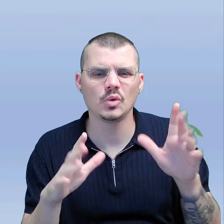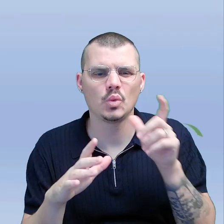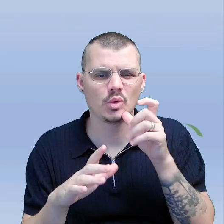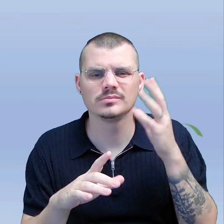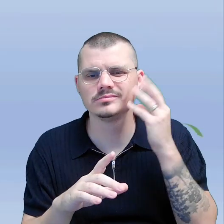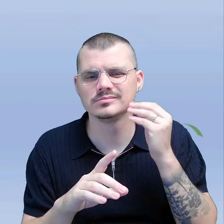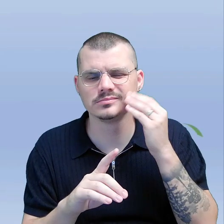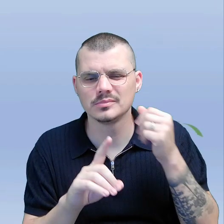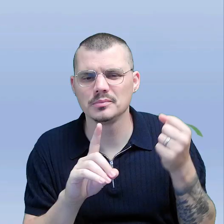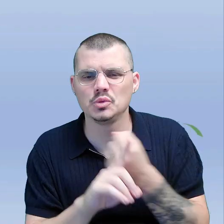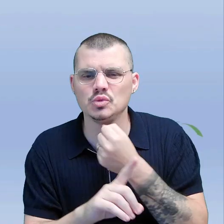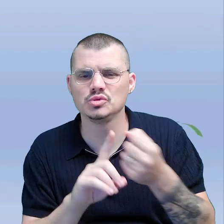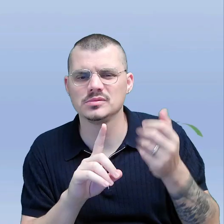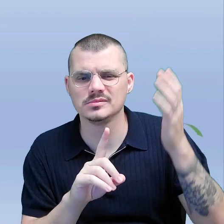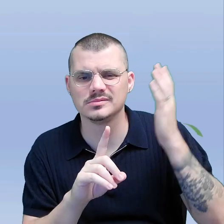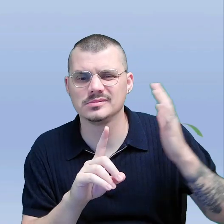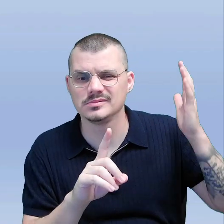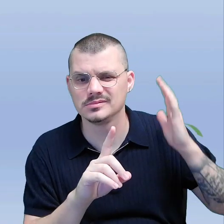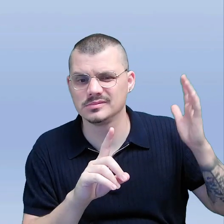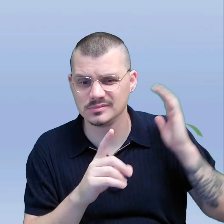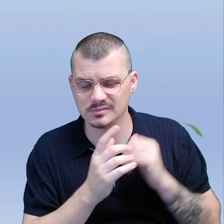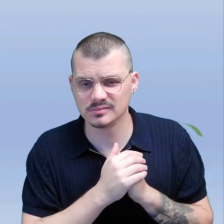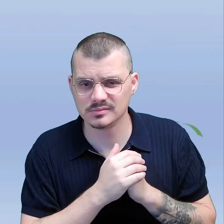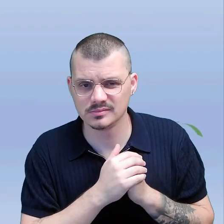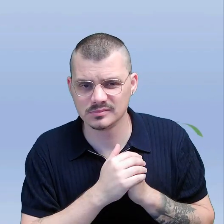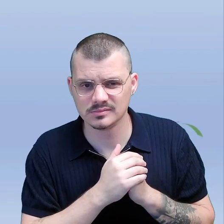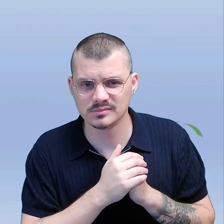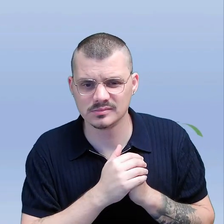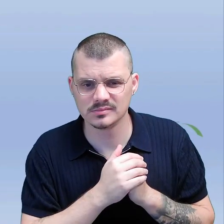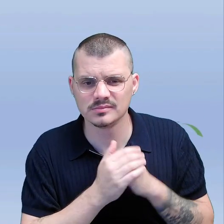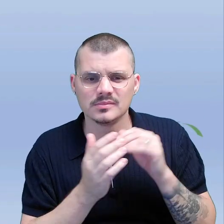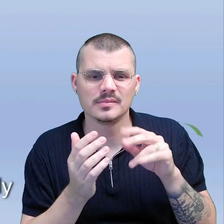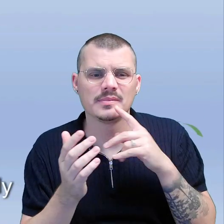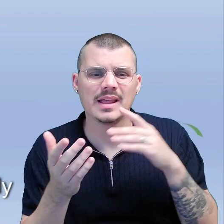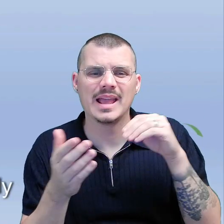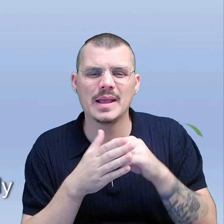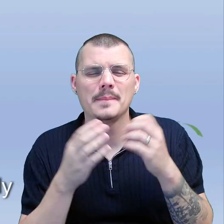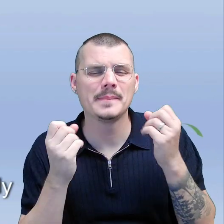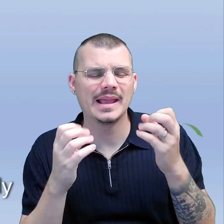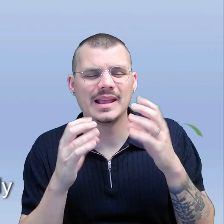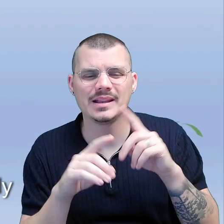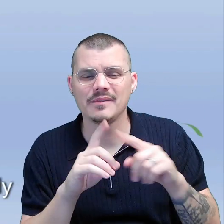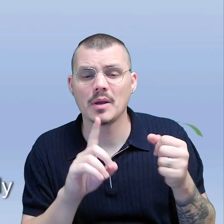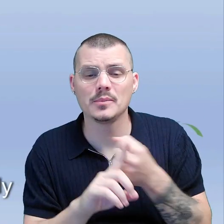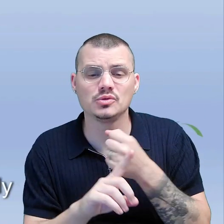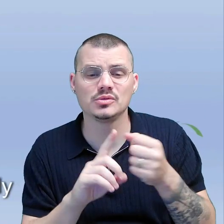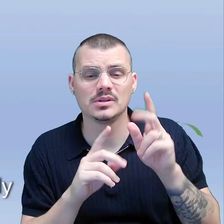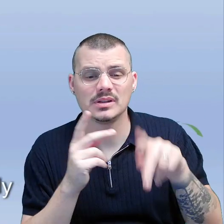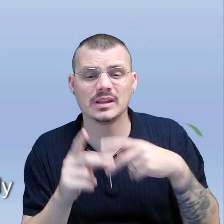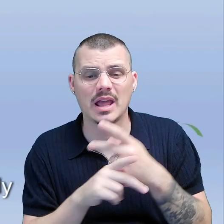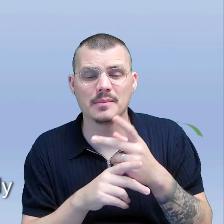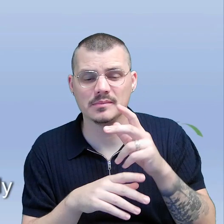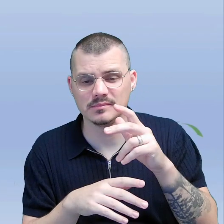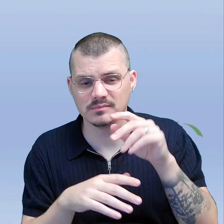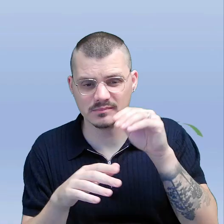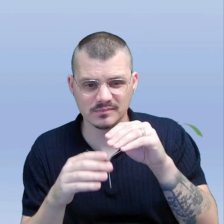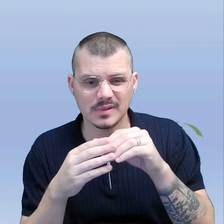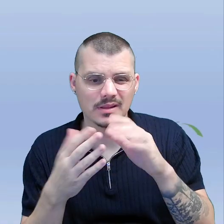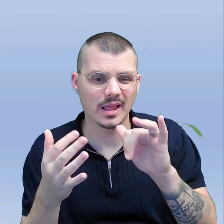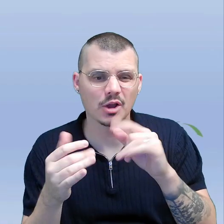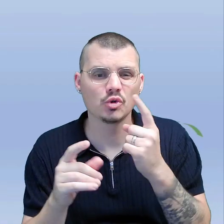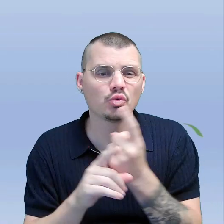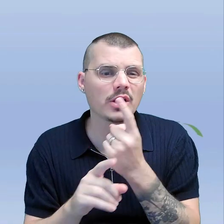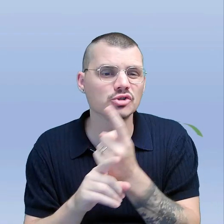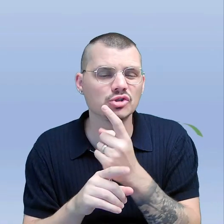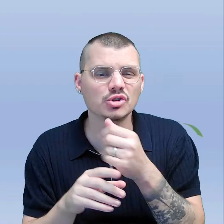abusive previous settings. That is, in many abusive type settings, particularly